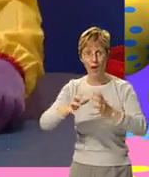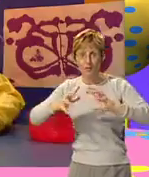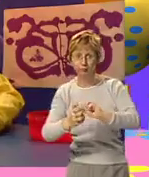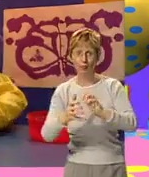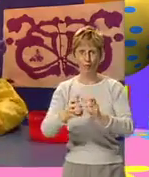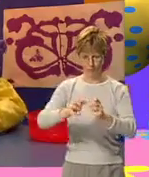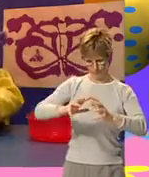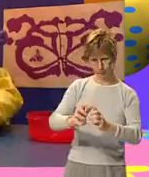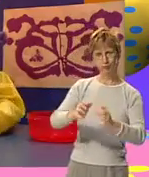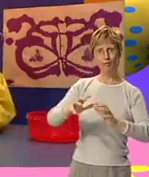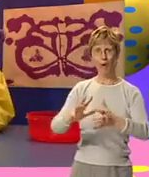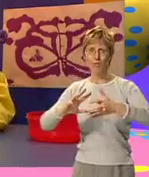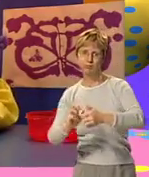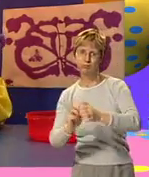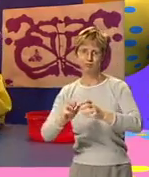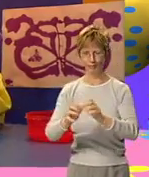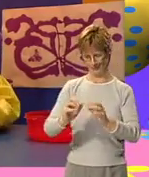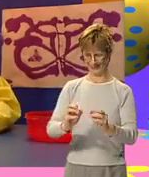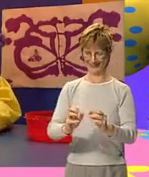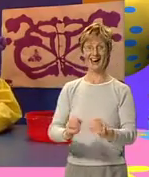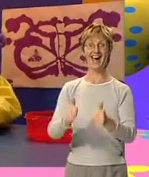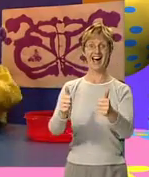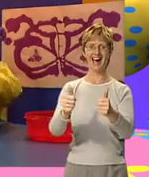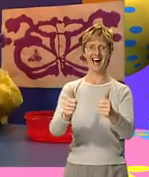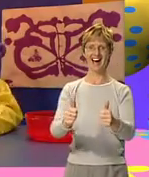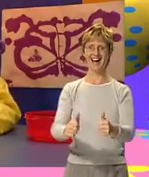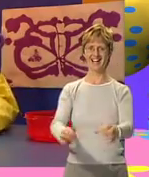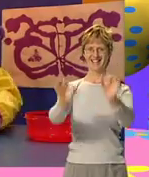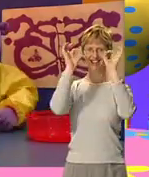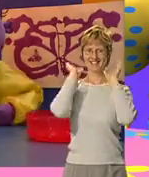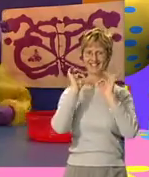clay. Clay, clay, wobbly clay.